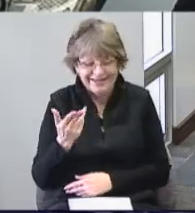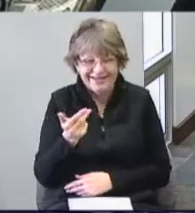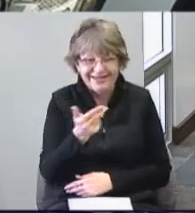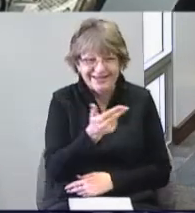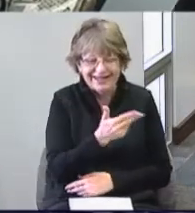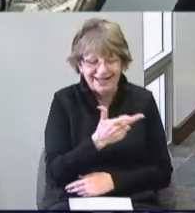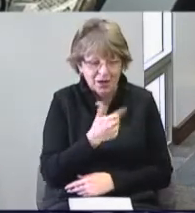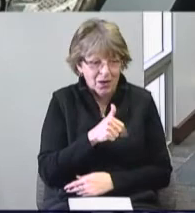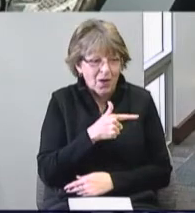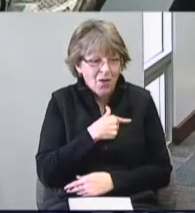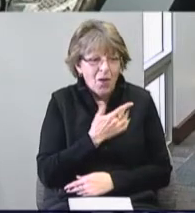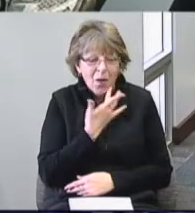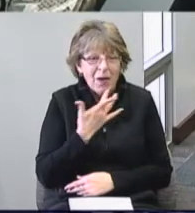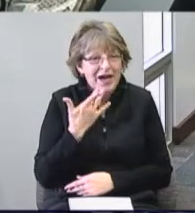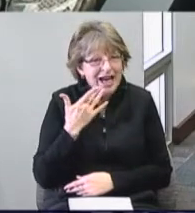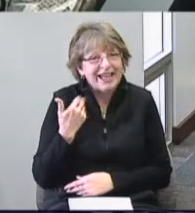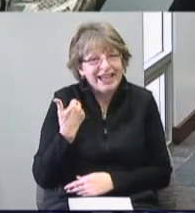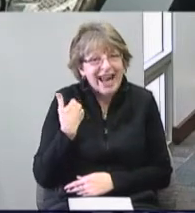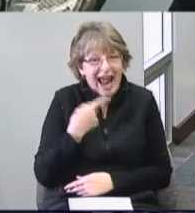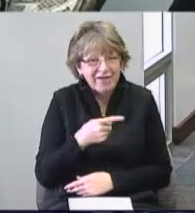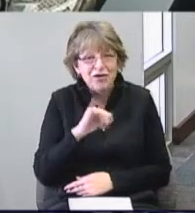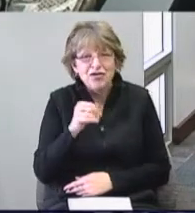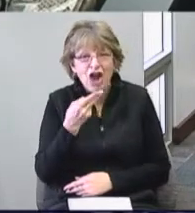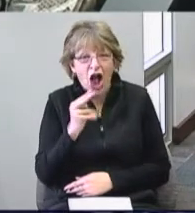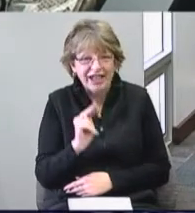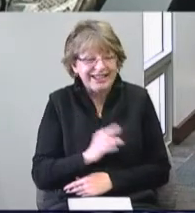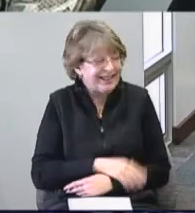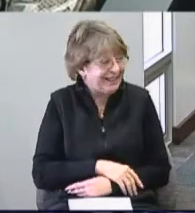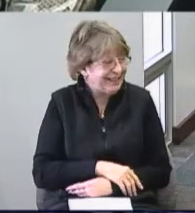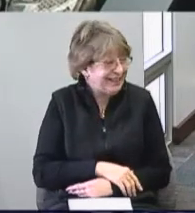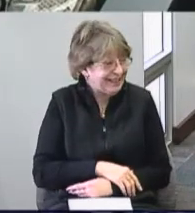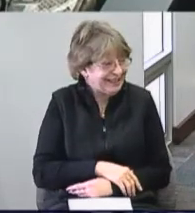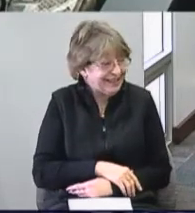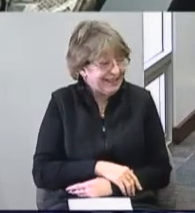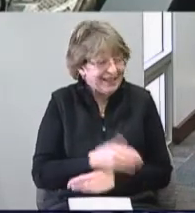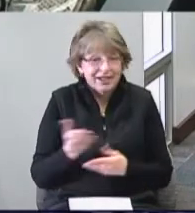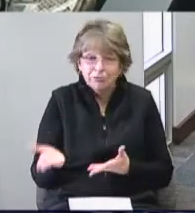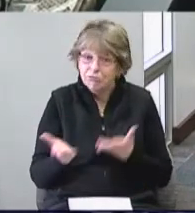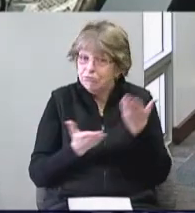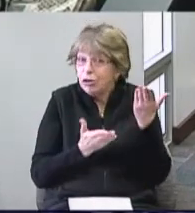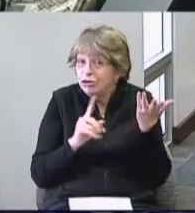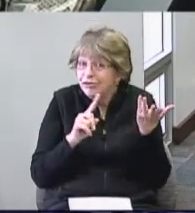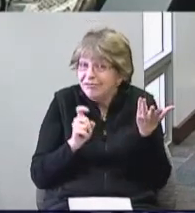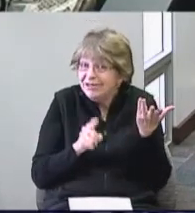Well, we're certainly lucky to have you, John. So, is there a motion?